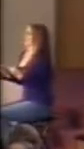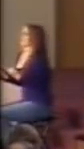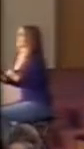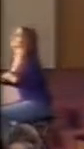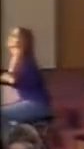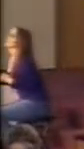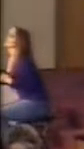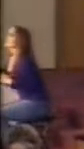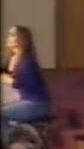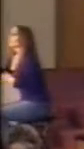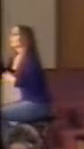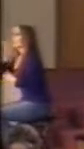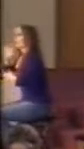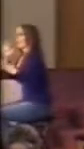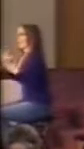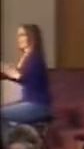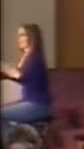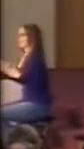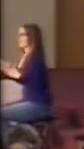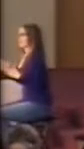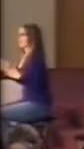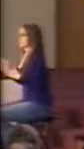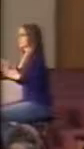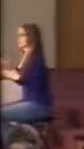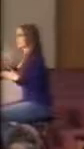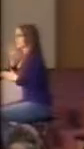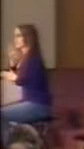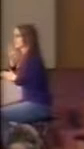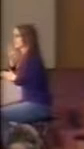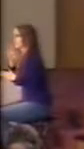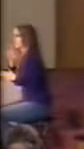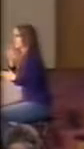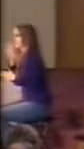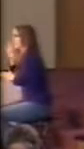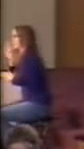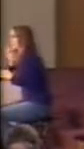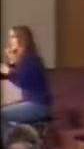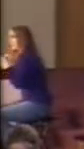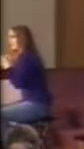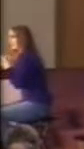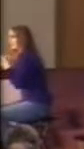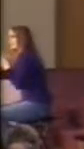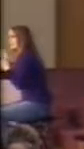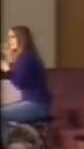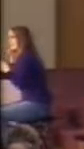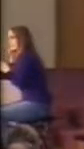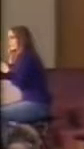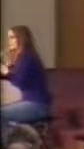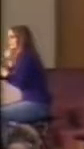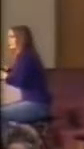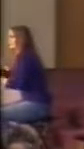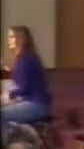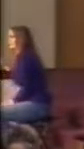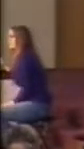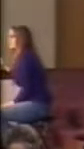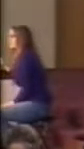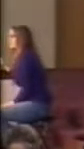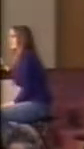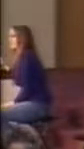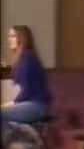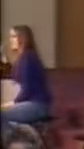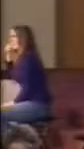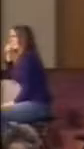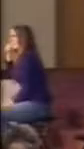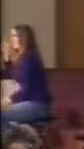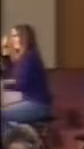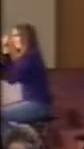Until one elder finally spoke up and whispered in the young farmer's ear and said, "You know, I think those clouds